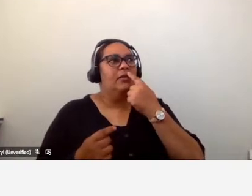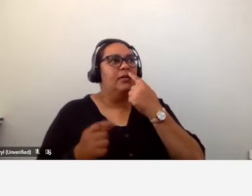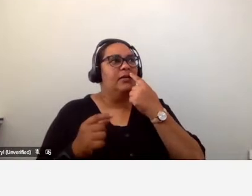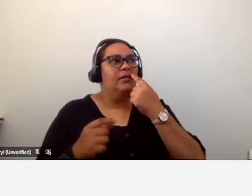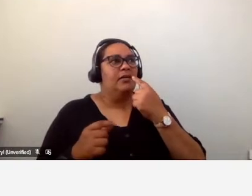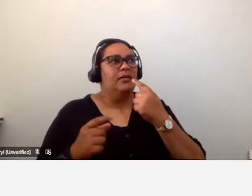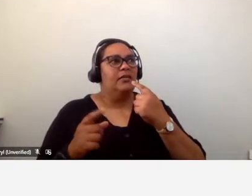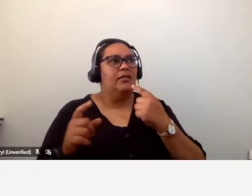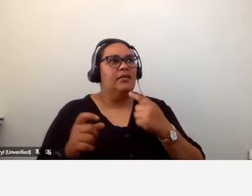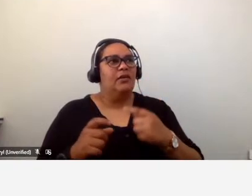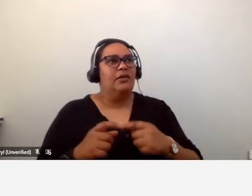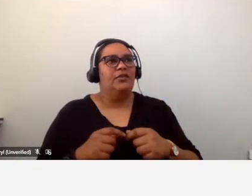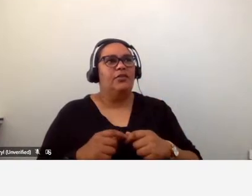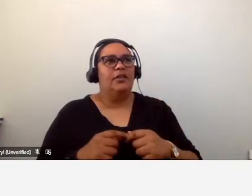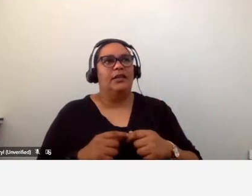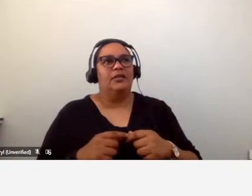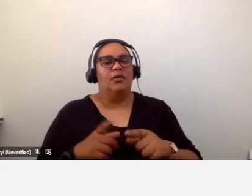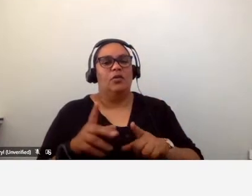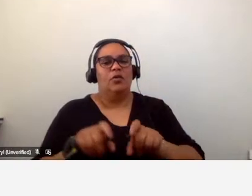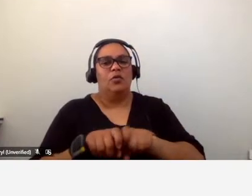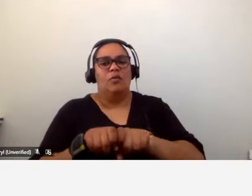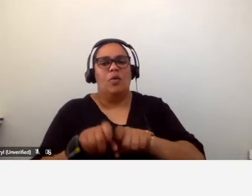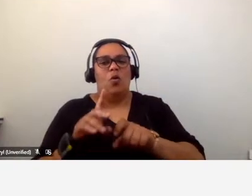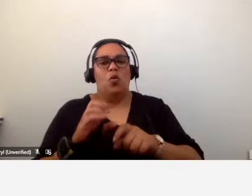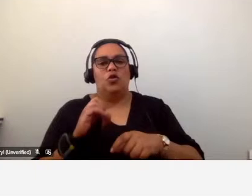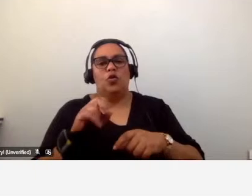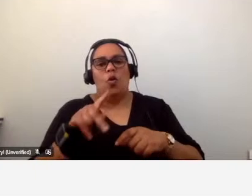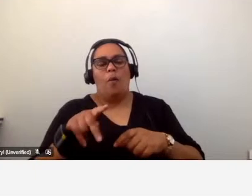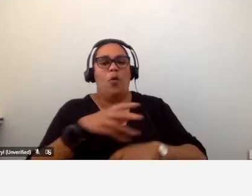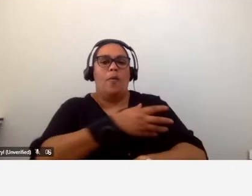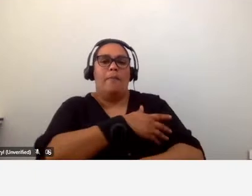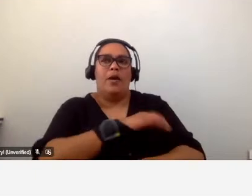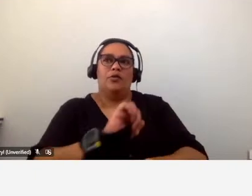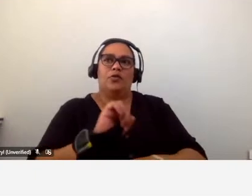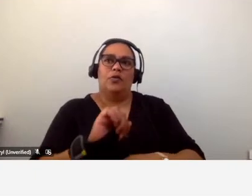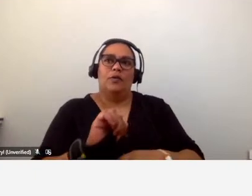your competence or your scope or your mandate?